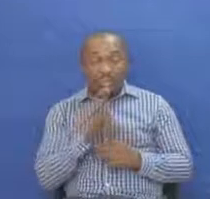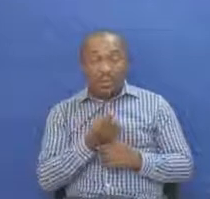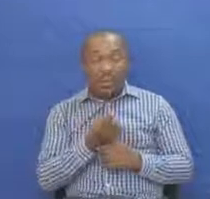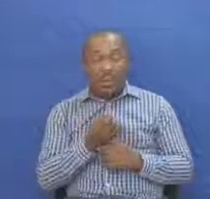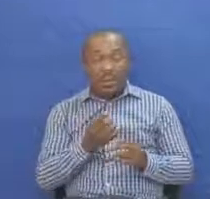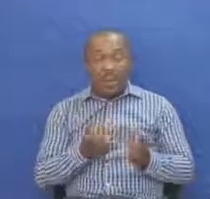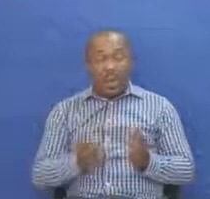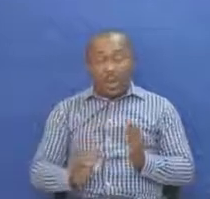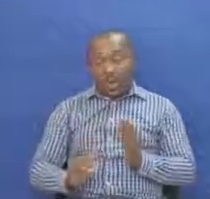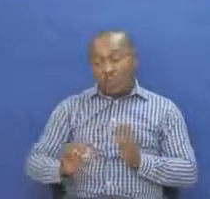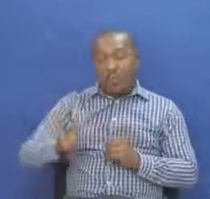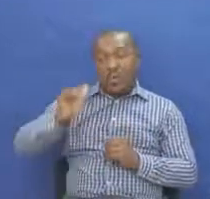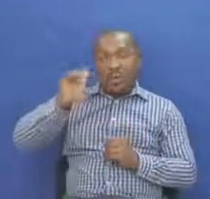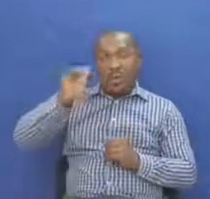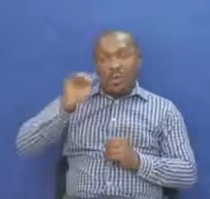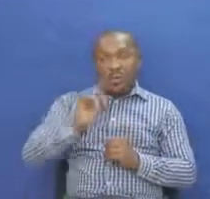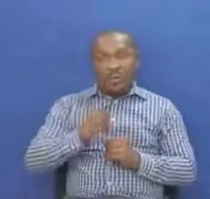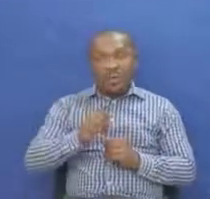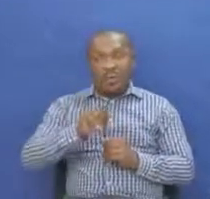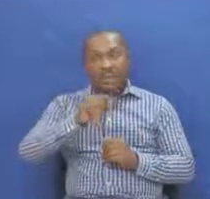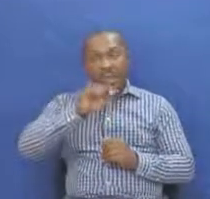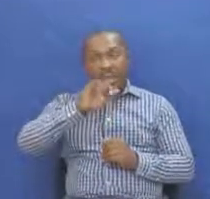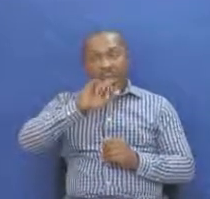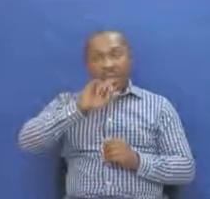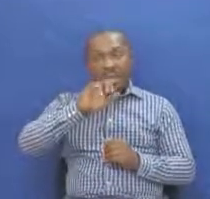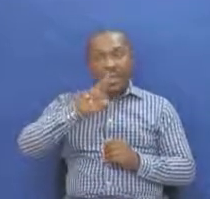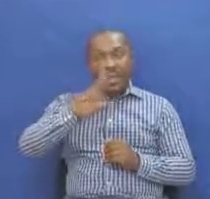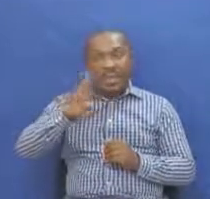or permanent